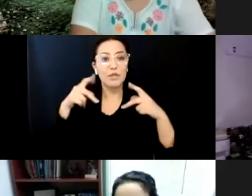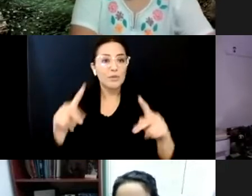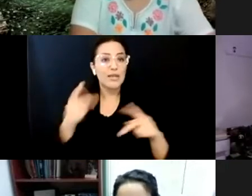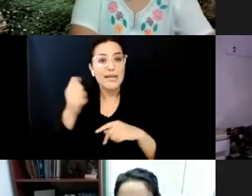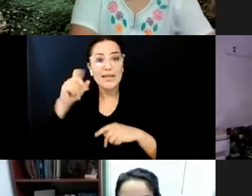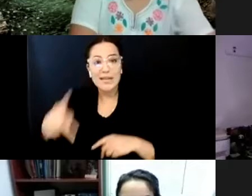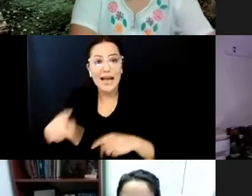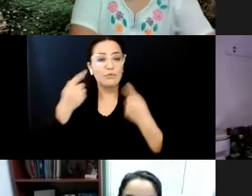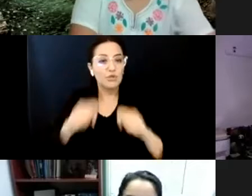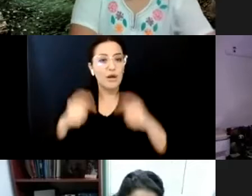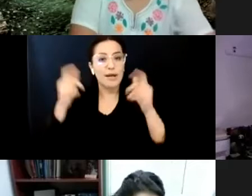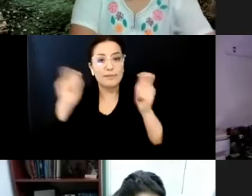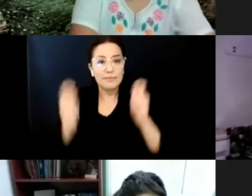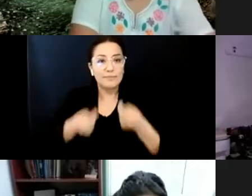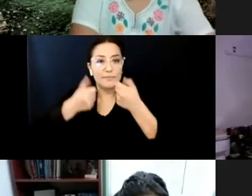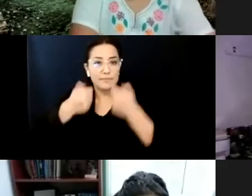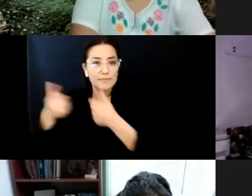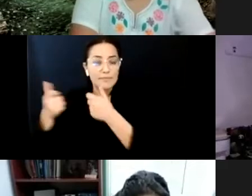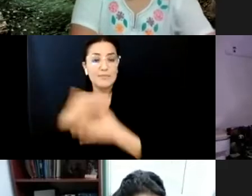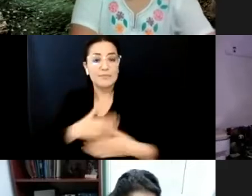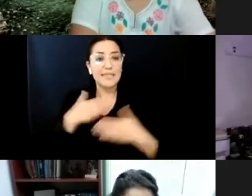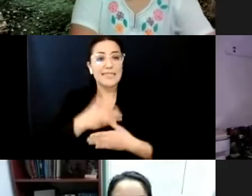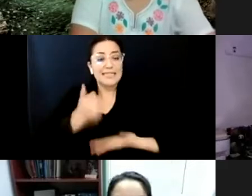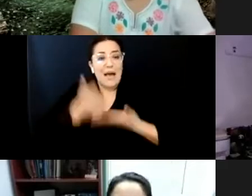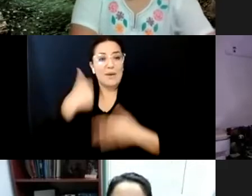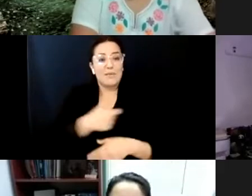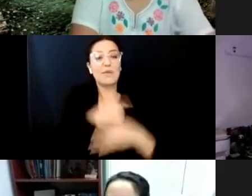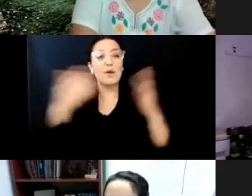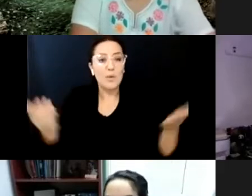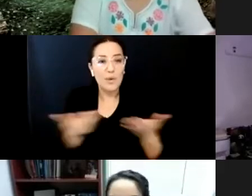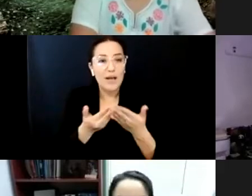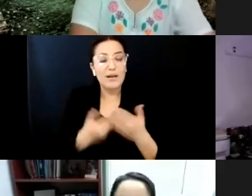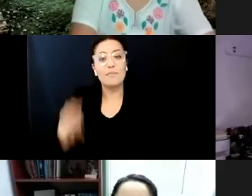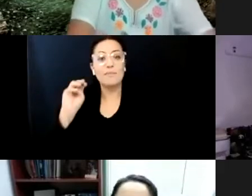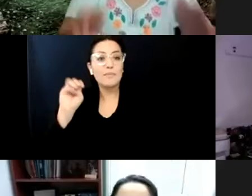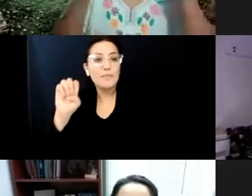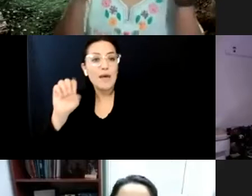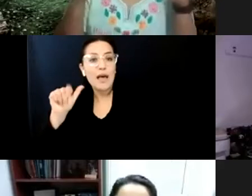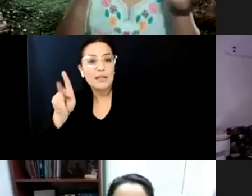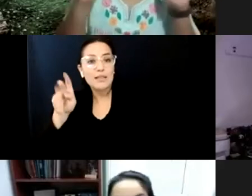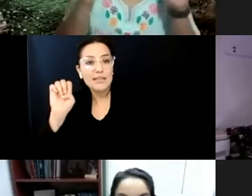degree completion. Please help me welcome Dr. Melanie Bocanegra.